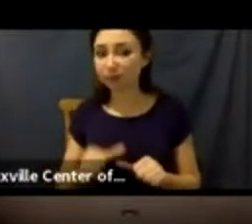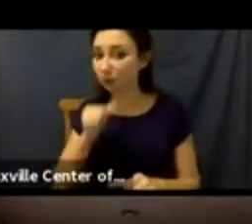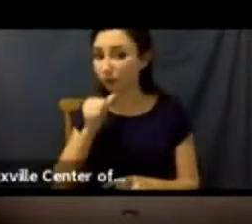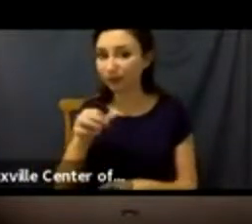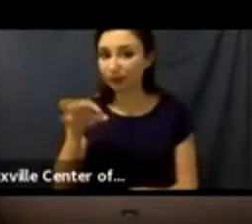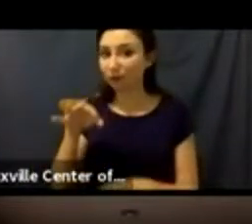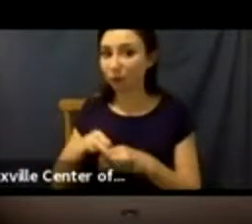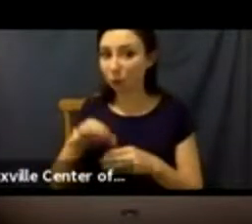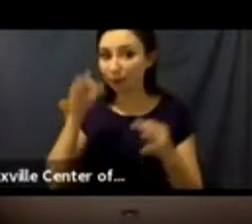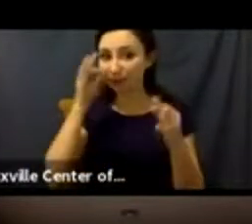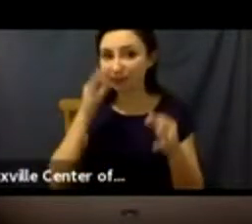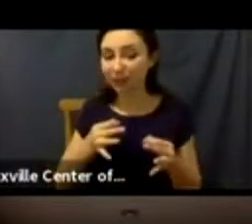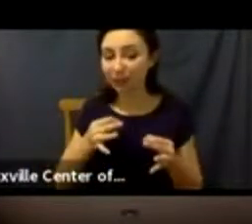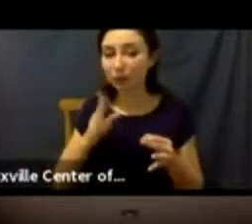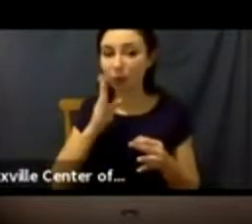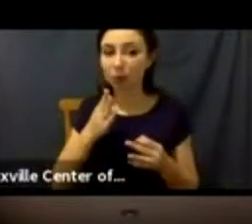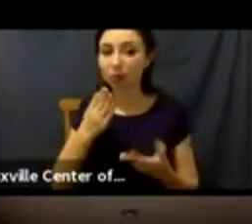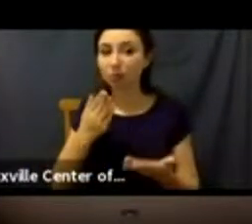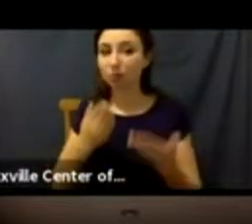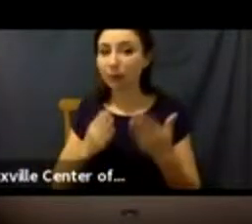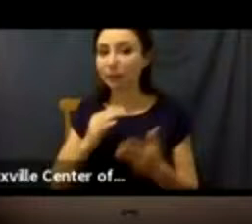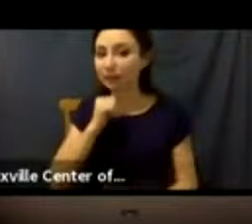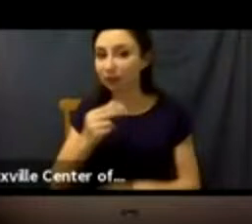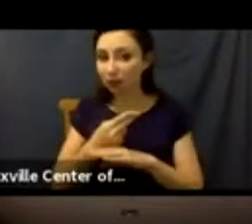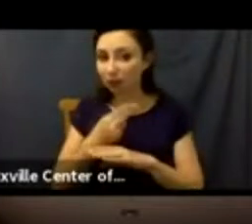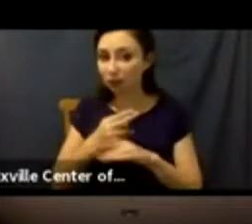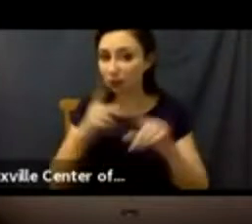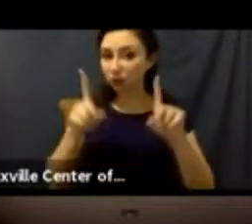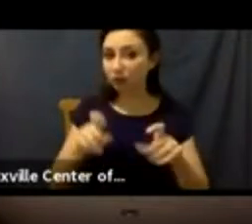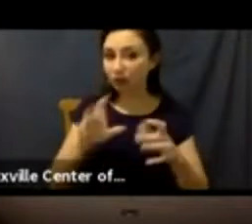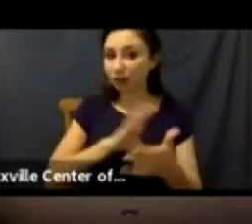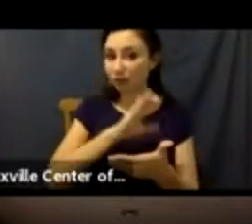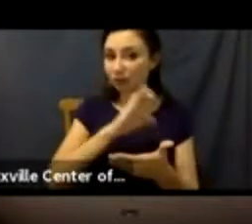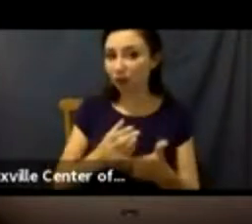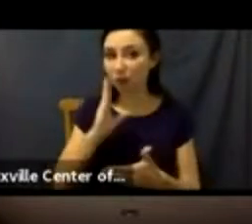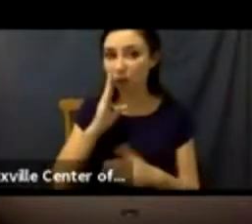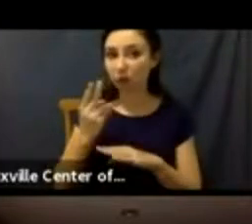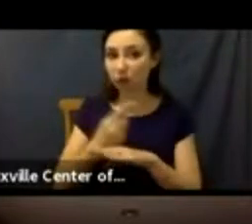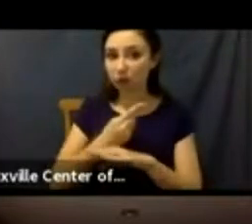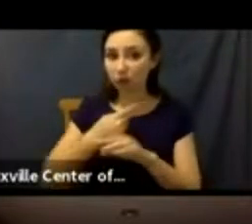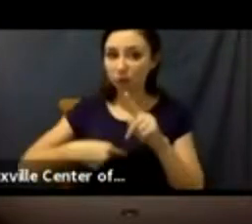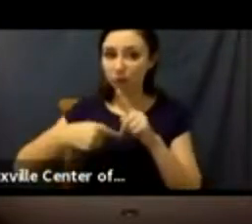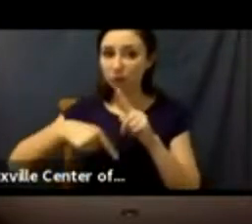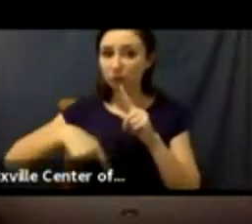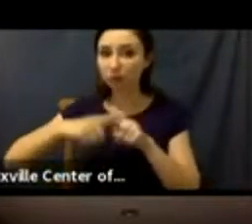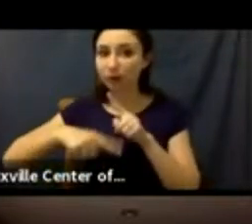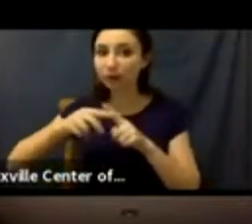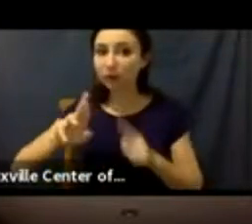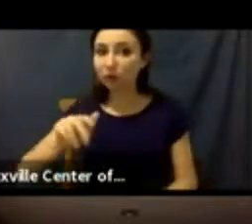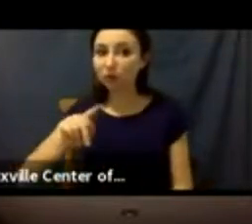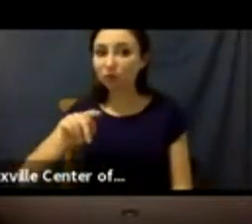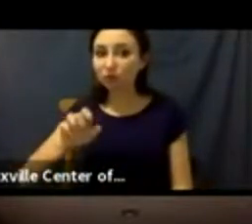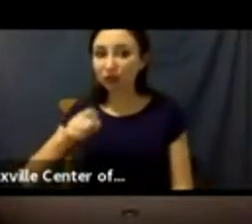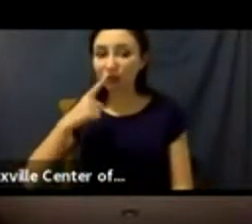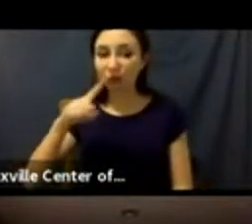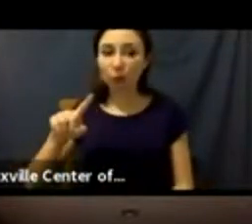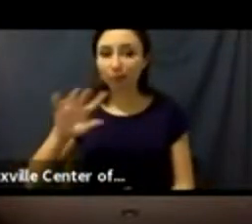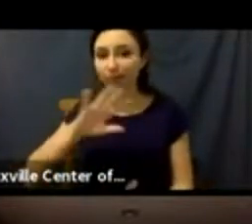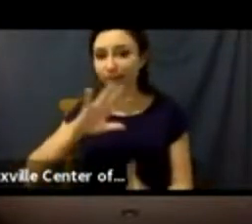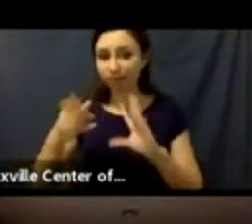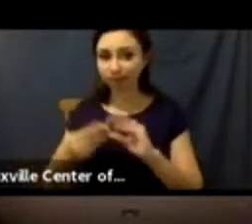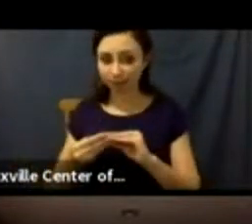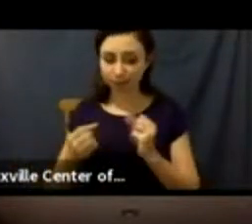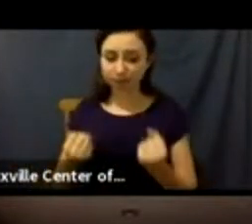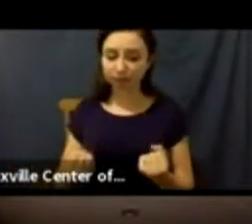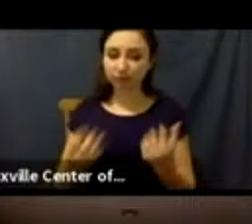but decided that we would probably not use testing volume. We were going to use positivity rate as the combination of cases and testing volume